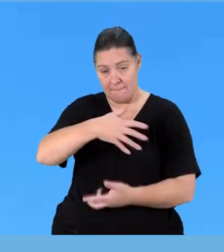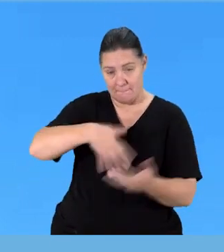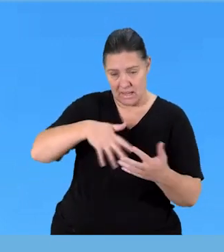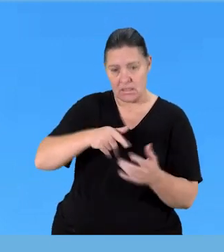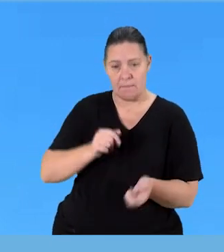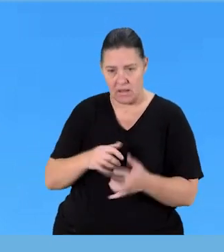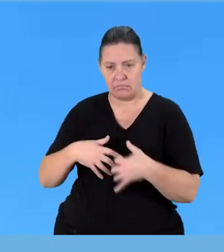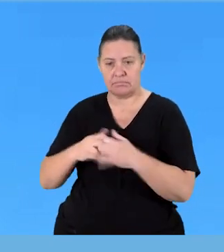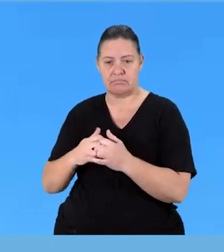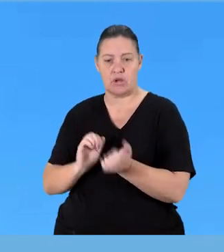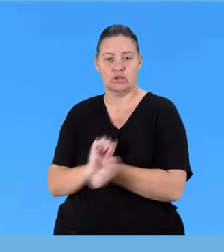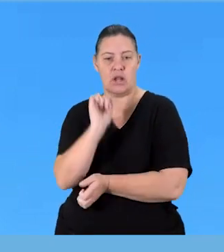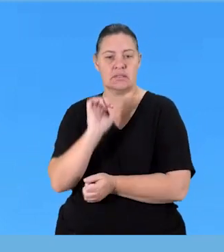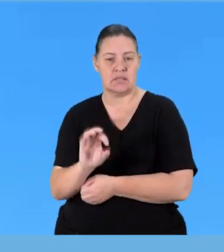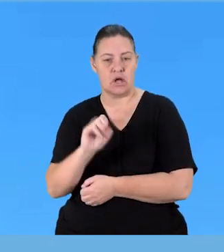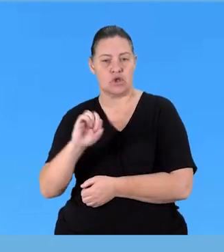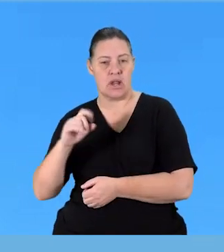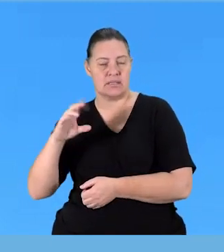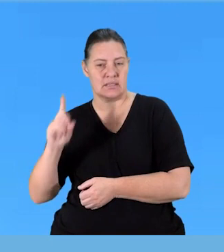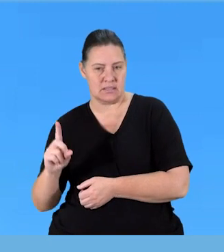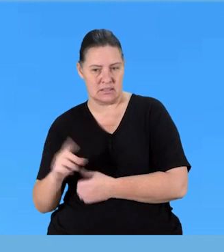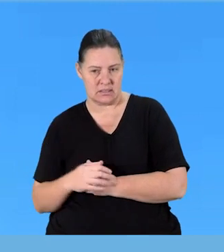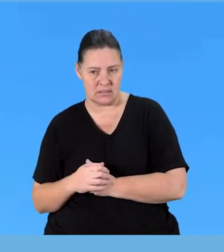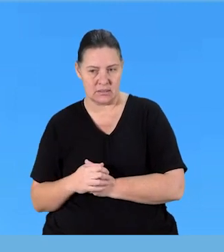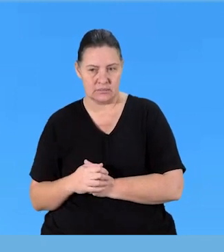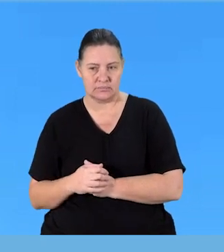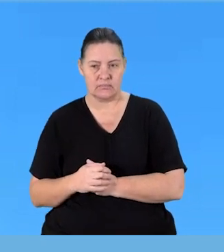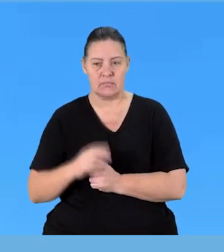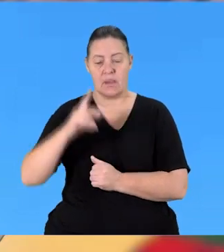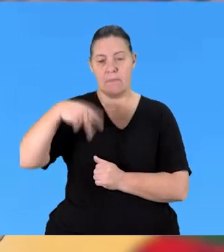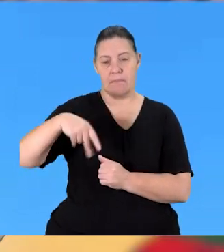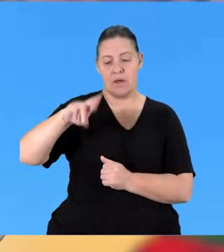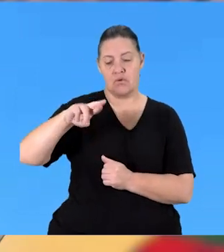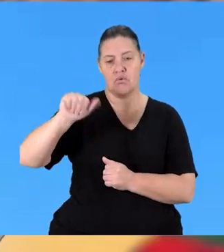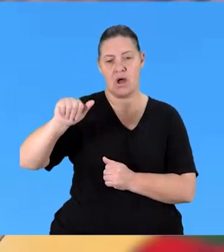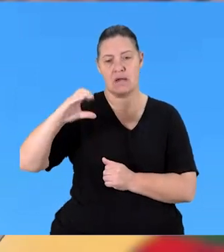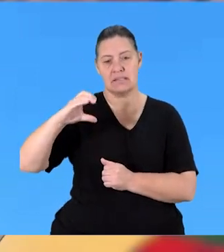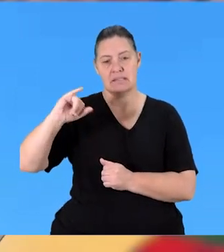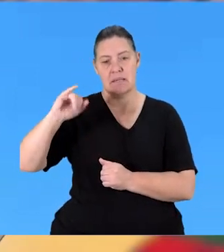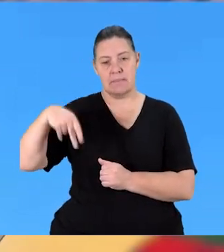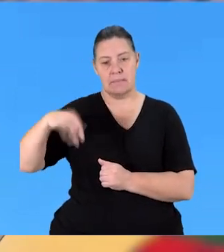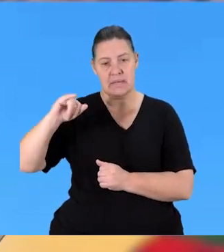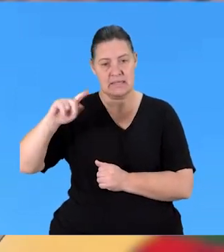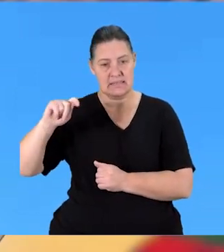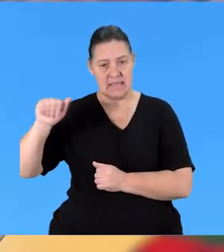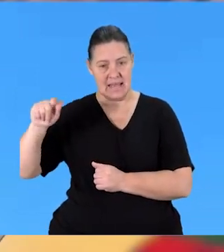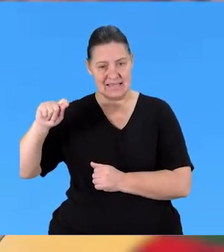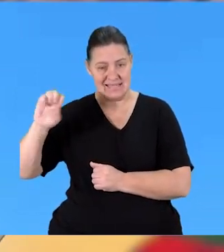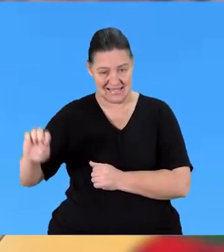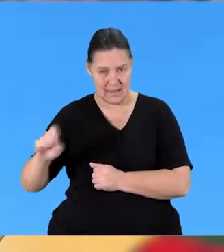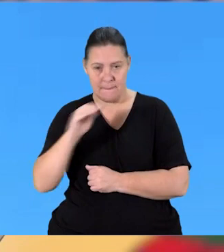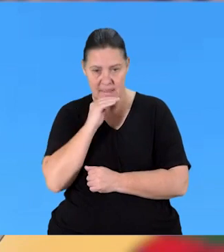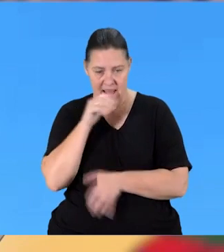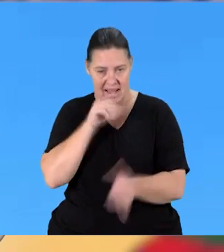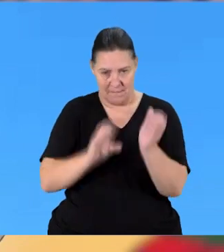you're mixing two things and you're forming a solid, that solid is called a precipitate. So when a precipitate is being formed, we can say that the